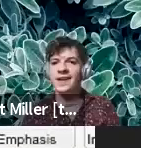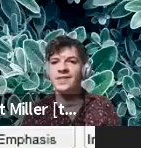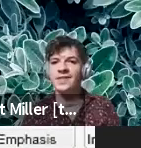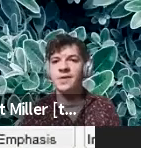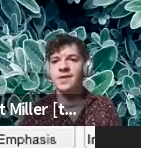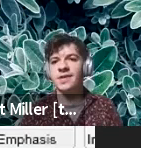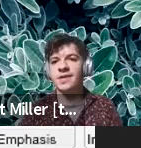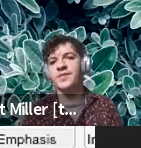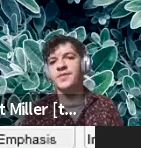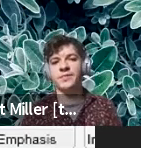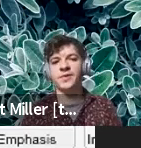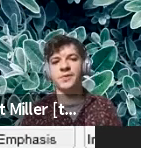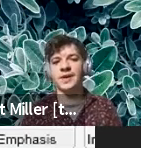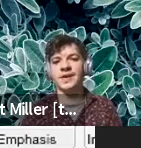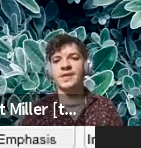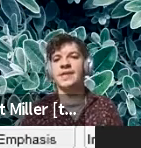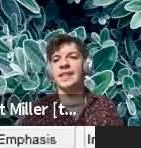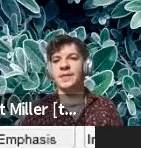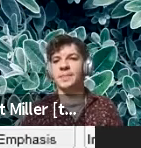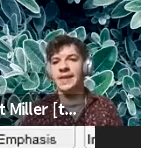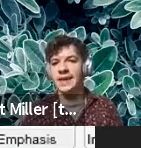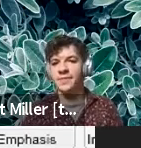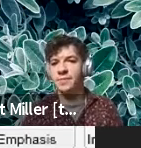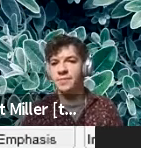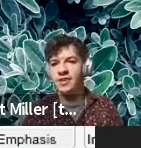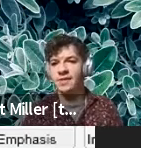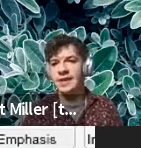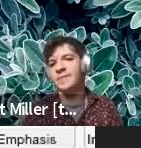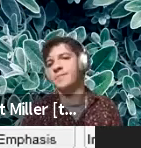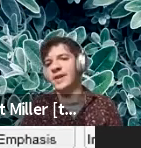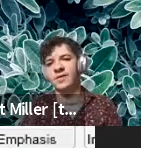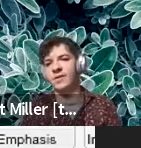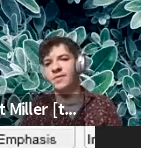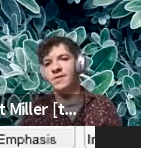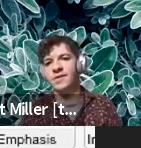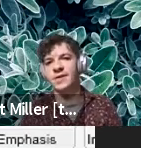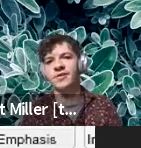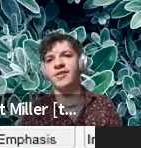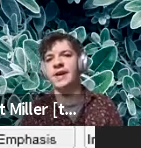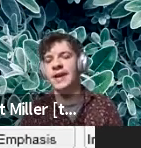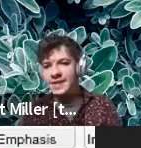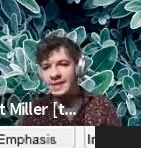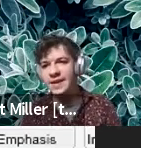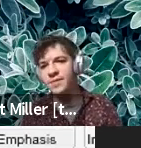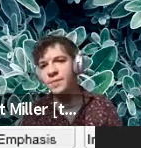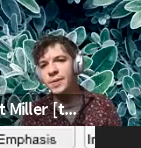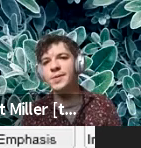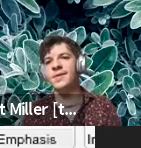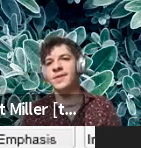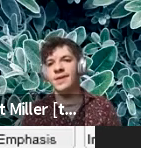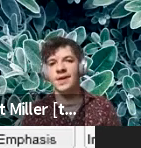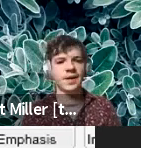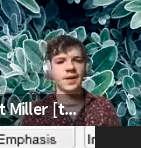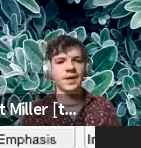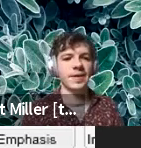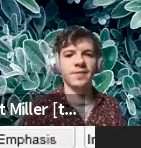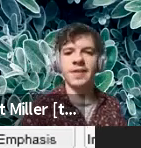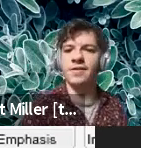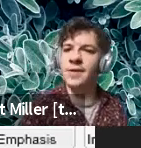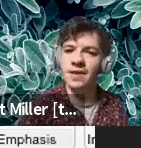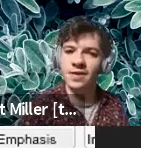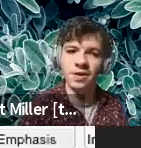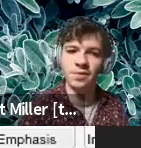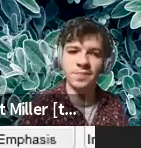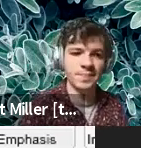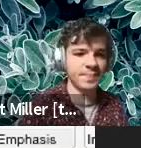Mia, I just wanted to confirm for you that I did get the PDF from Jill. I don't know if you're still there, Jill. I did get it from you. And so